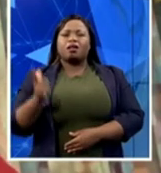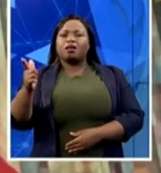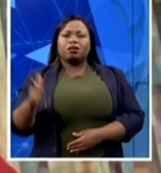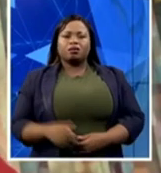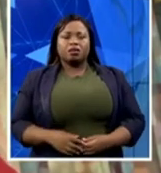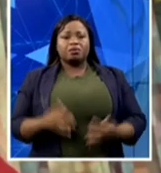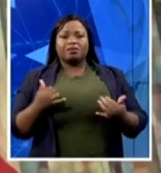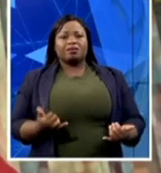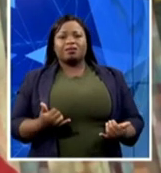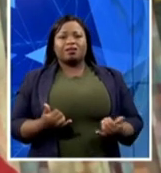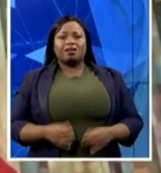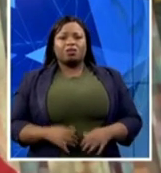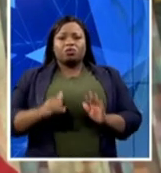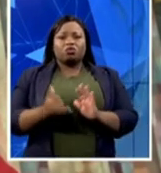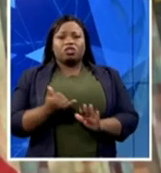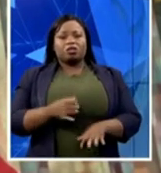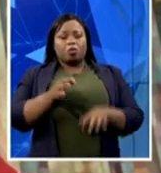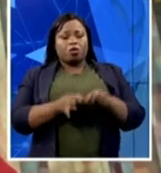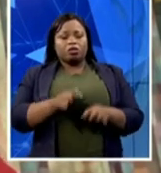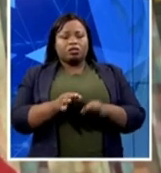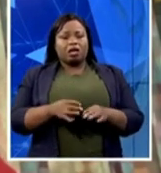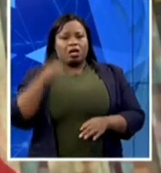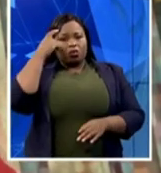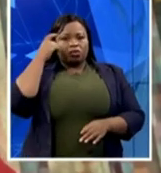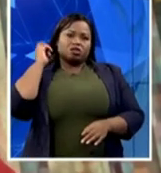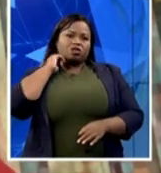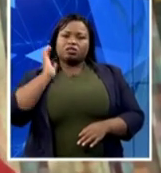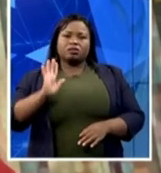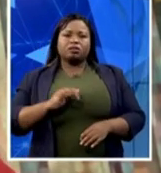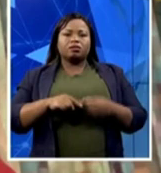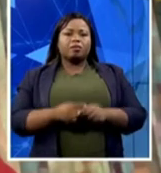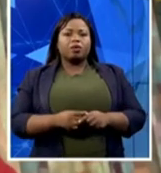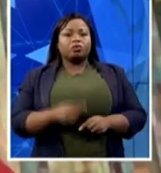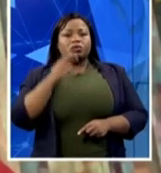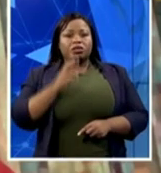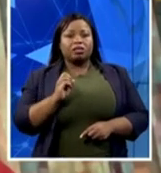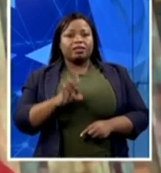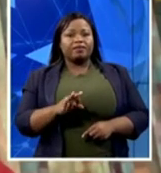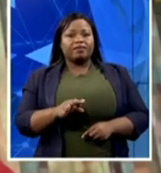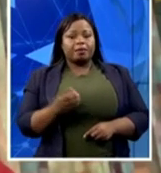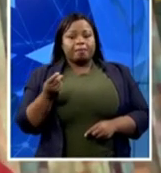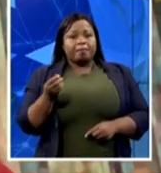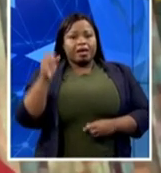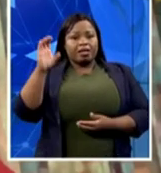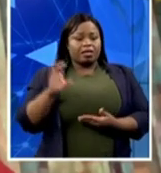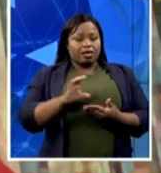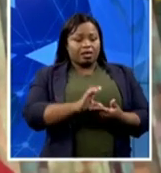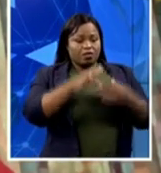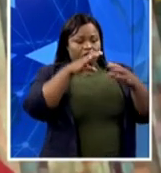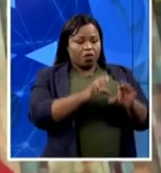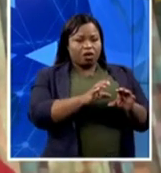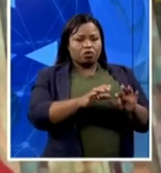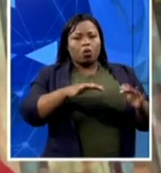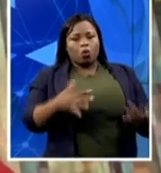political considerations. It's about whether we want to put money first or people's lives first. As Dr. Tedros